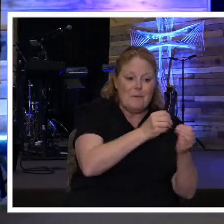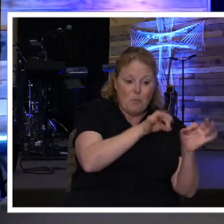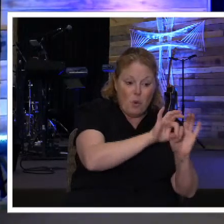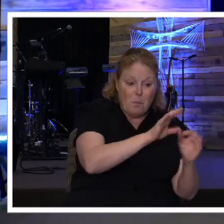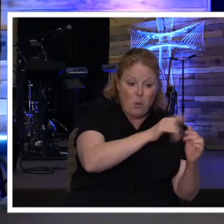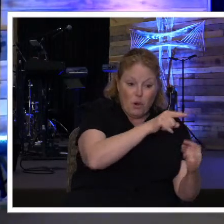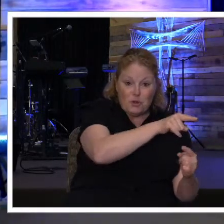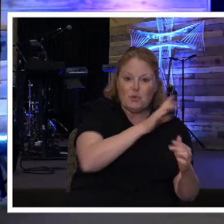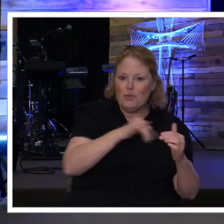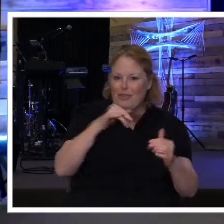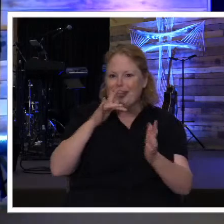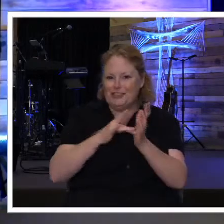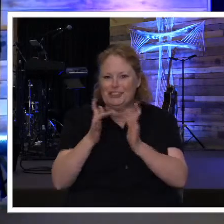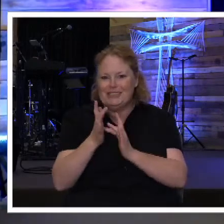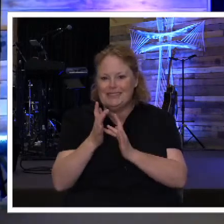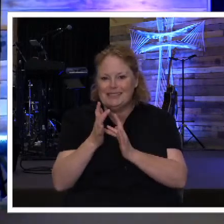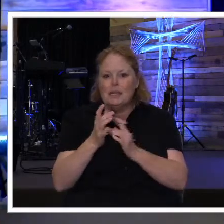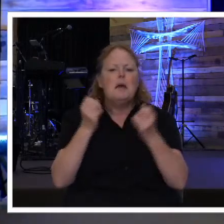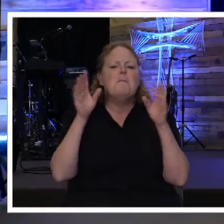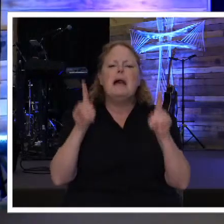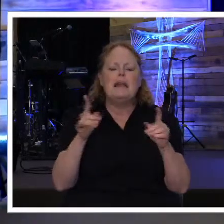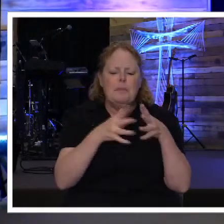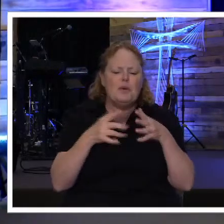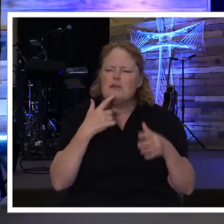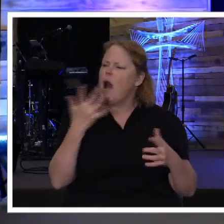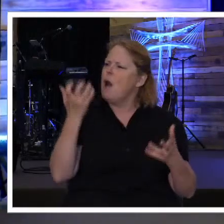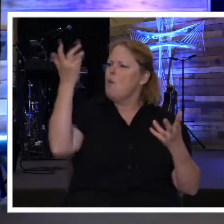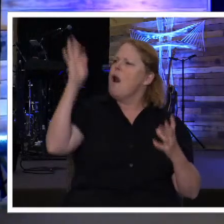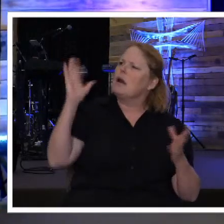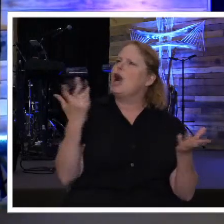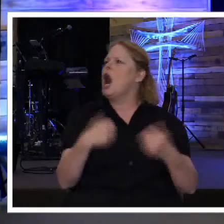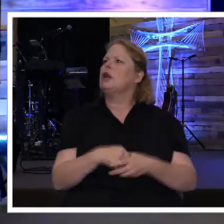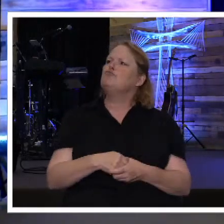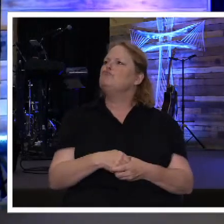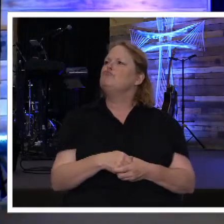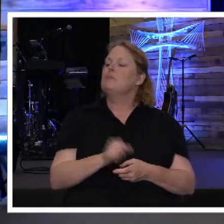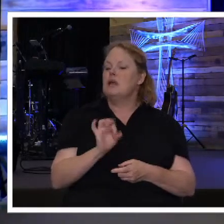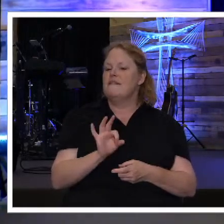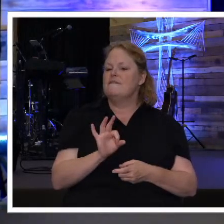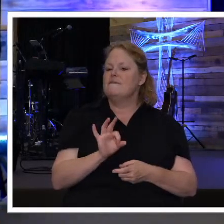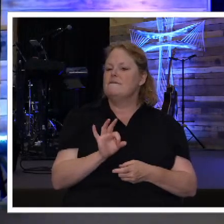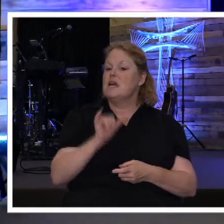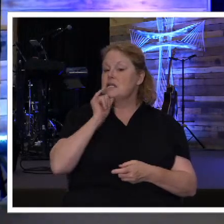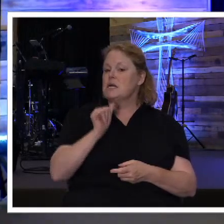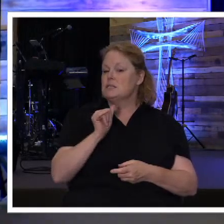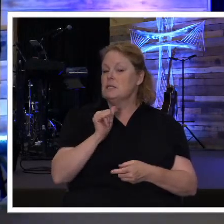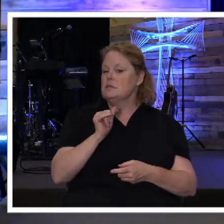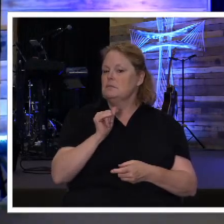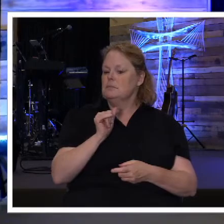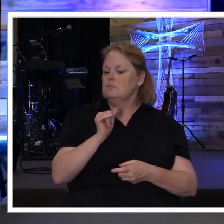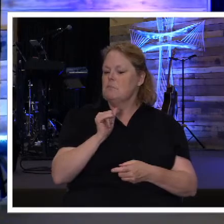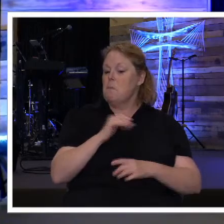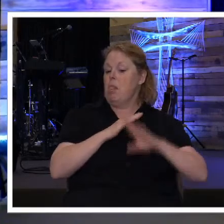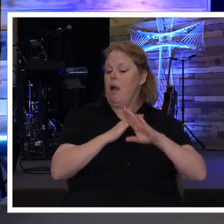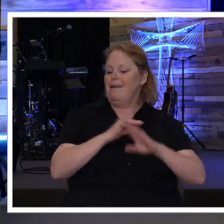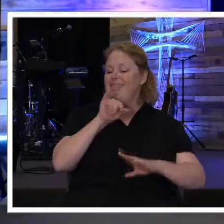will say, I want God in my life just as long as he doesn't get in the way of this.